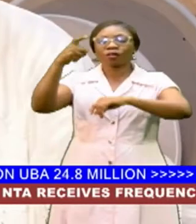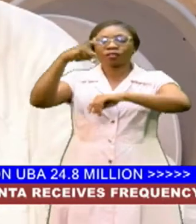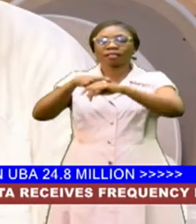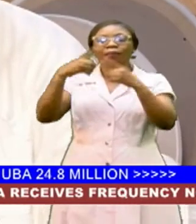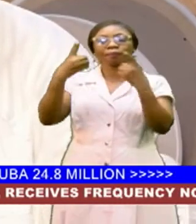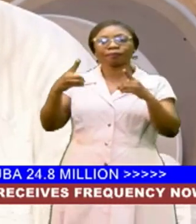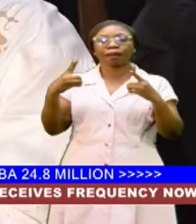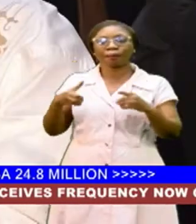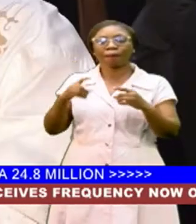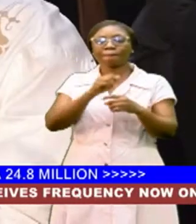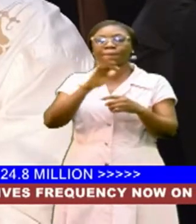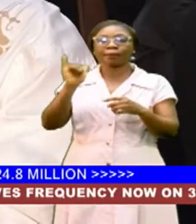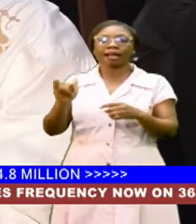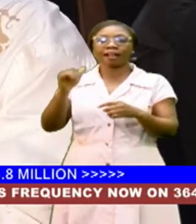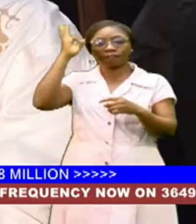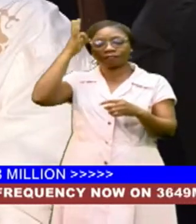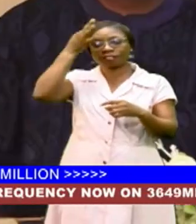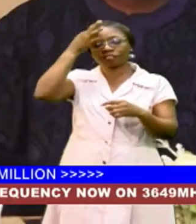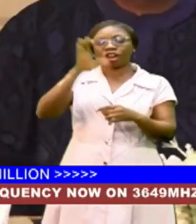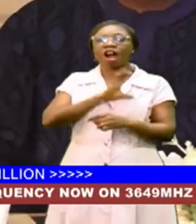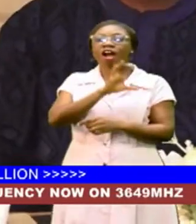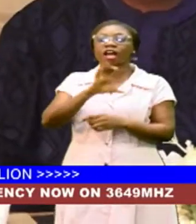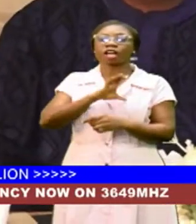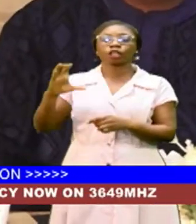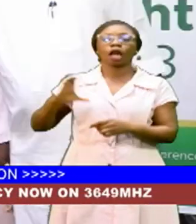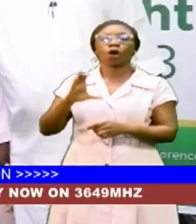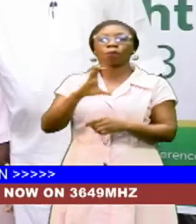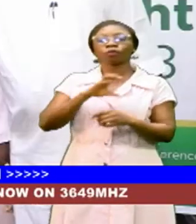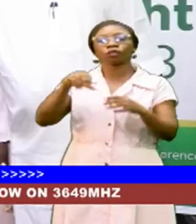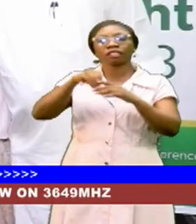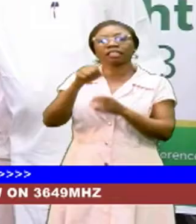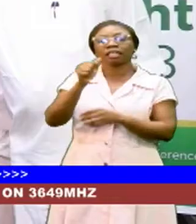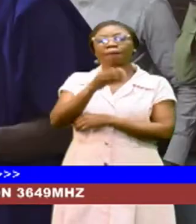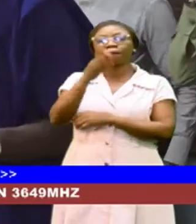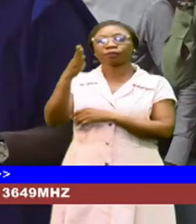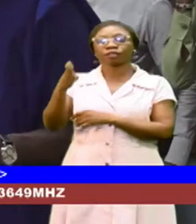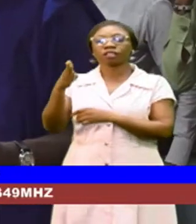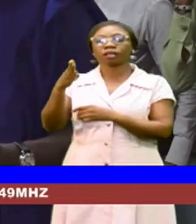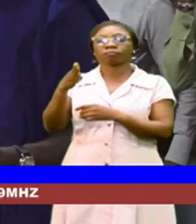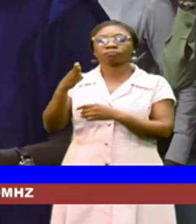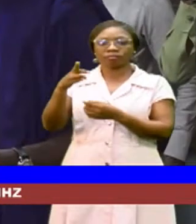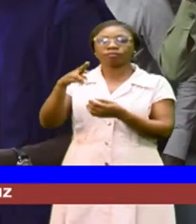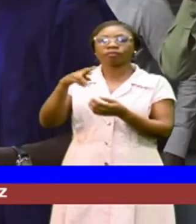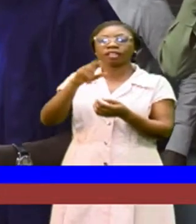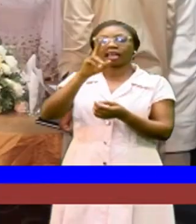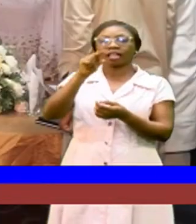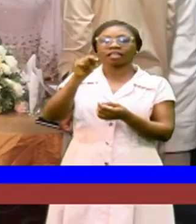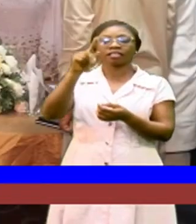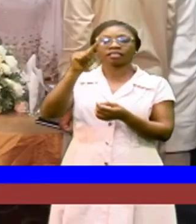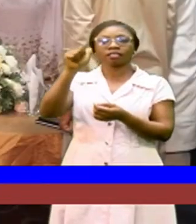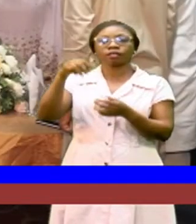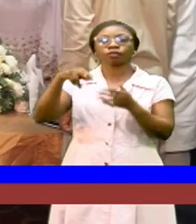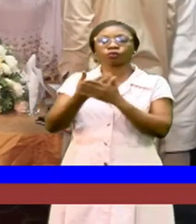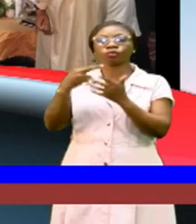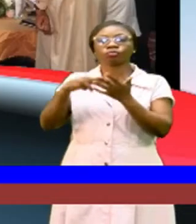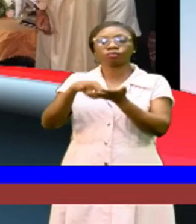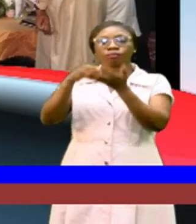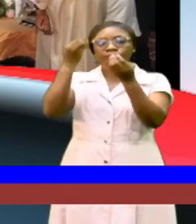held by the Federal Character Commission. In Abuja, Francis Udojo, NTA